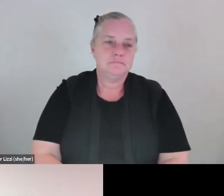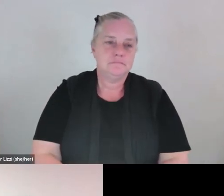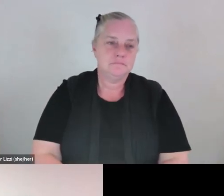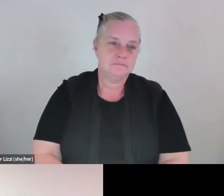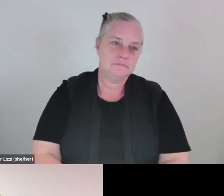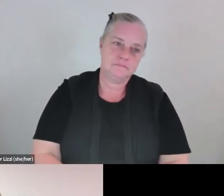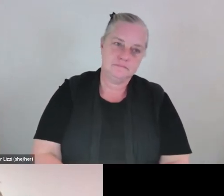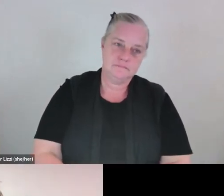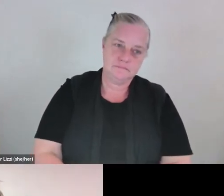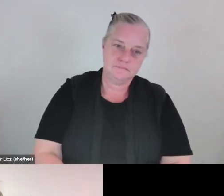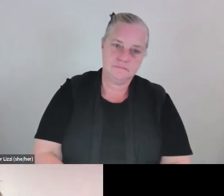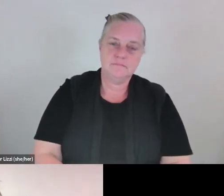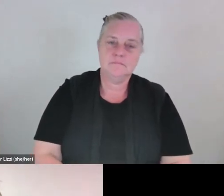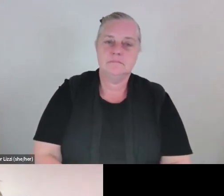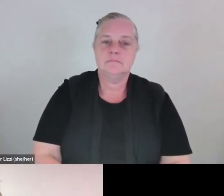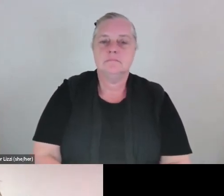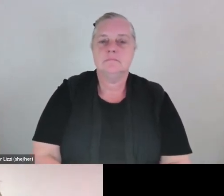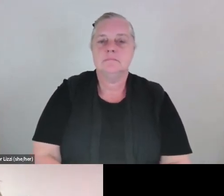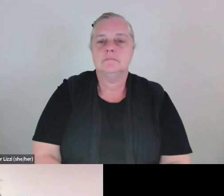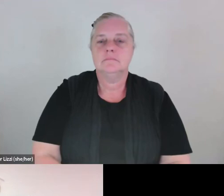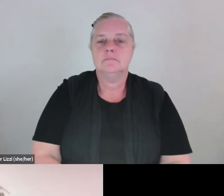I'll just check